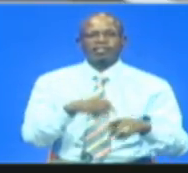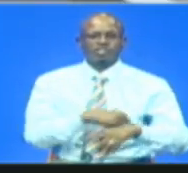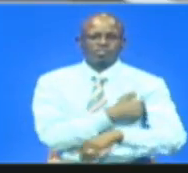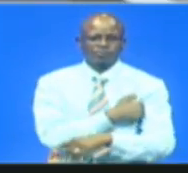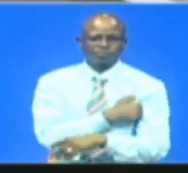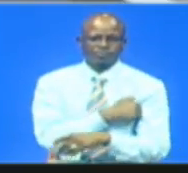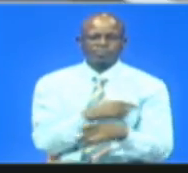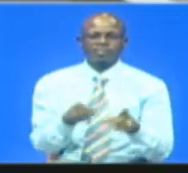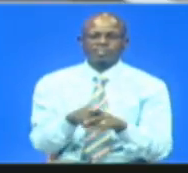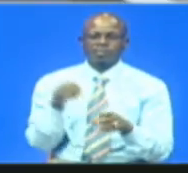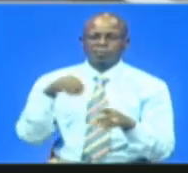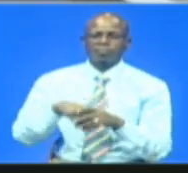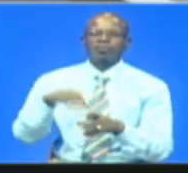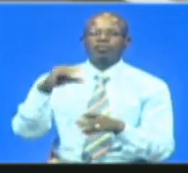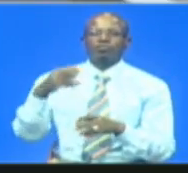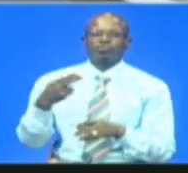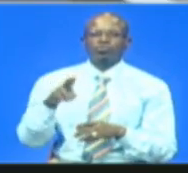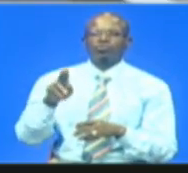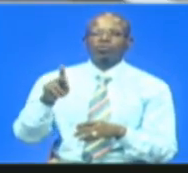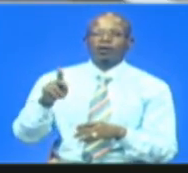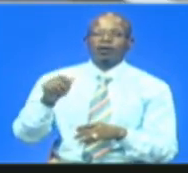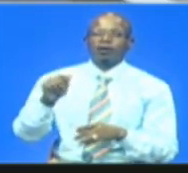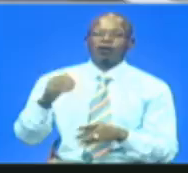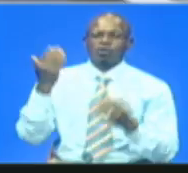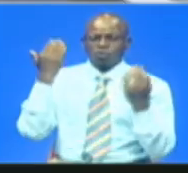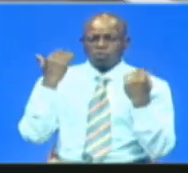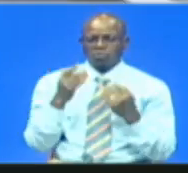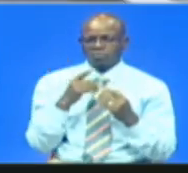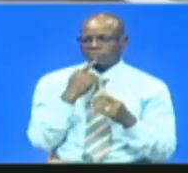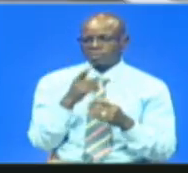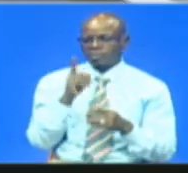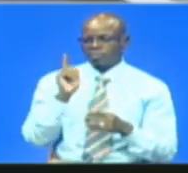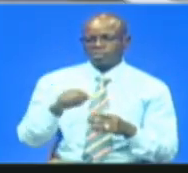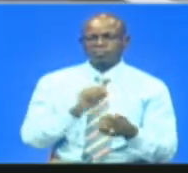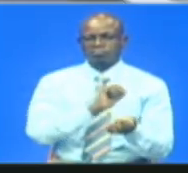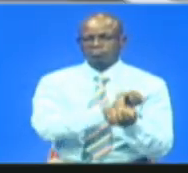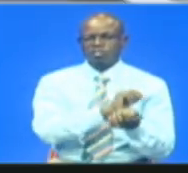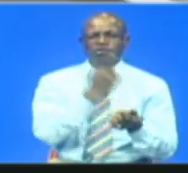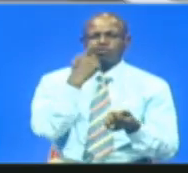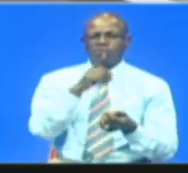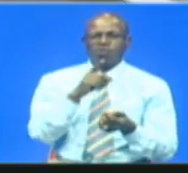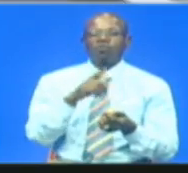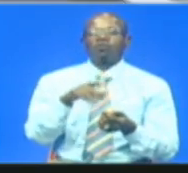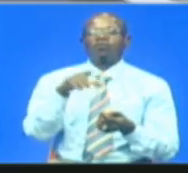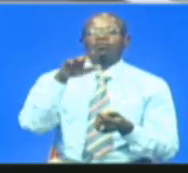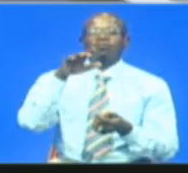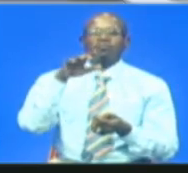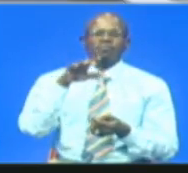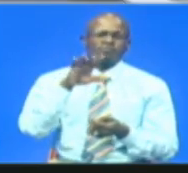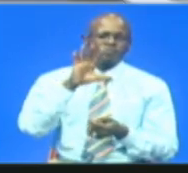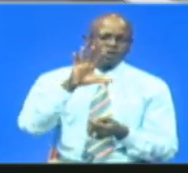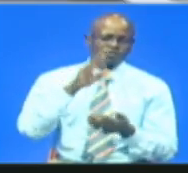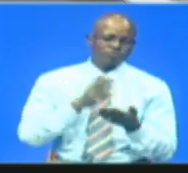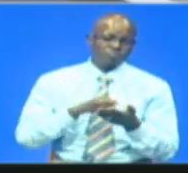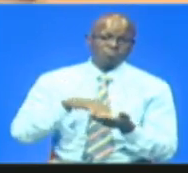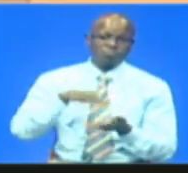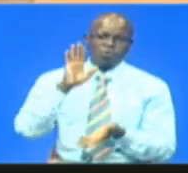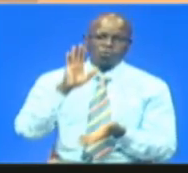Courts for 15 more days to allow investigations into the bizarre events. NTV's Melita Olatengis with the details.